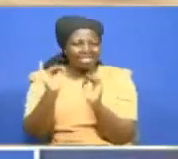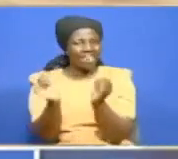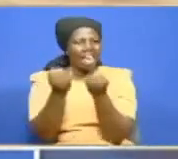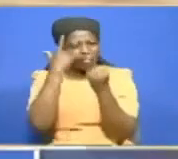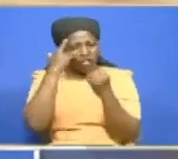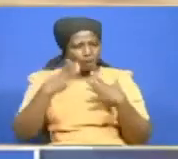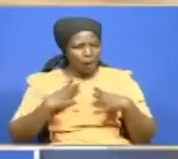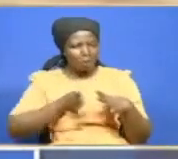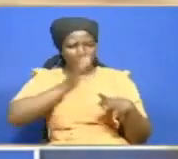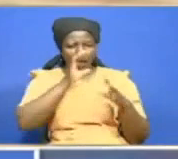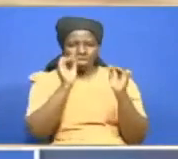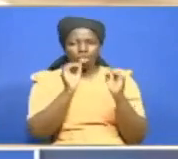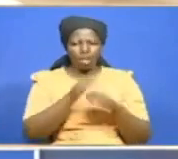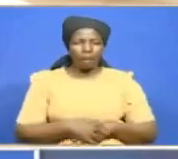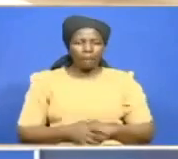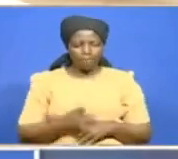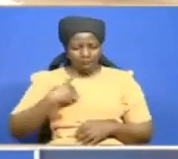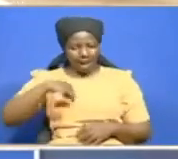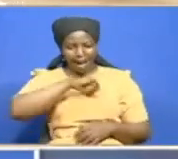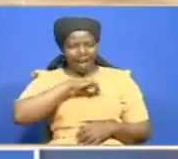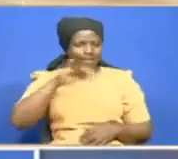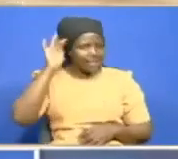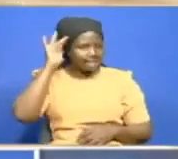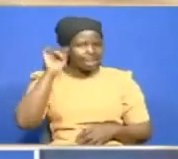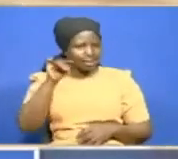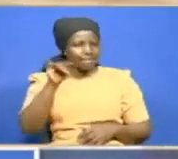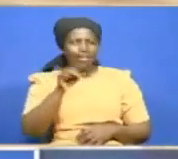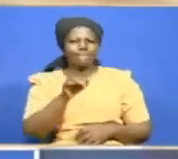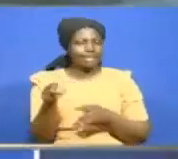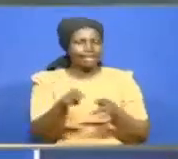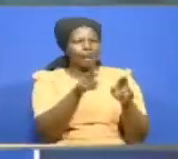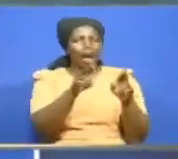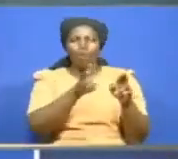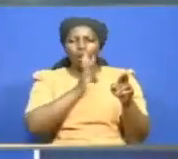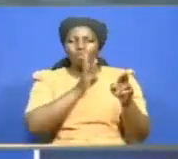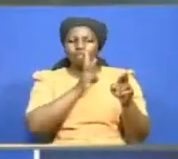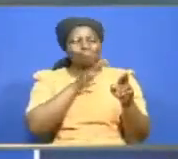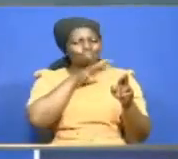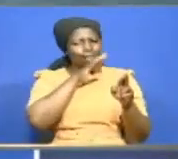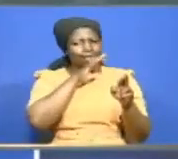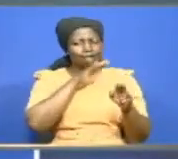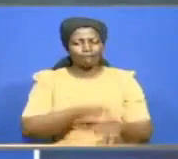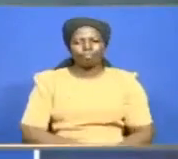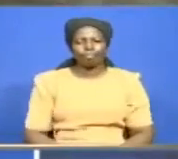tu maji za huyu mto ni chafu.